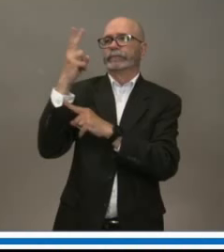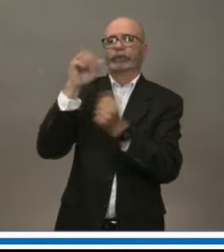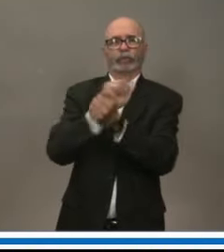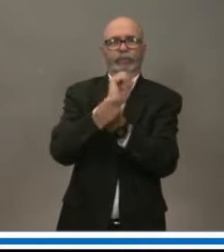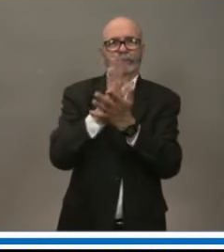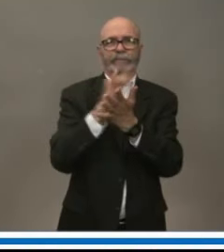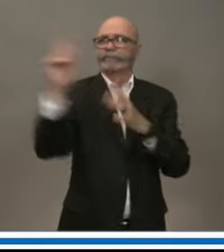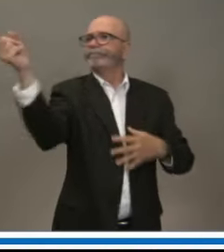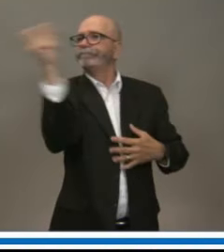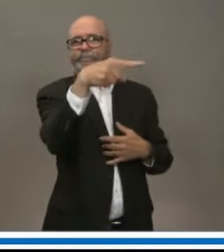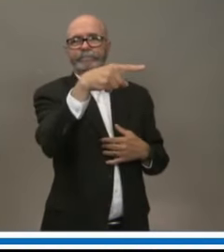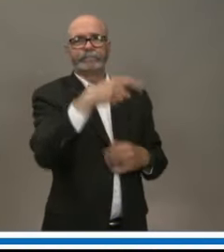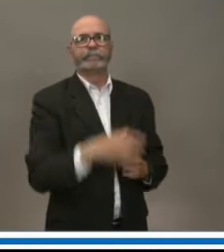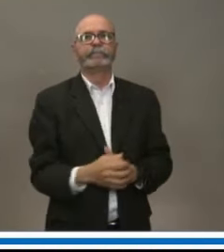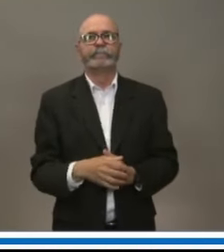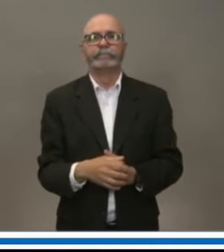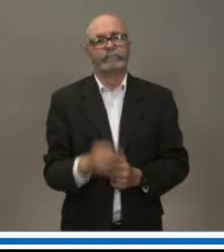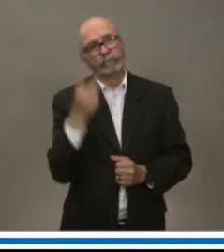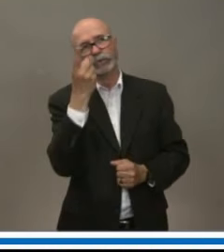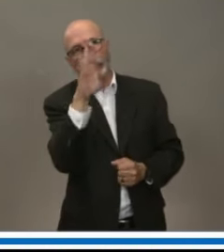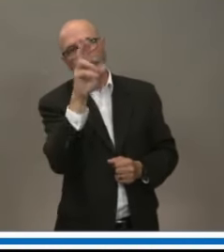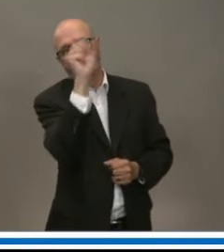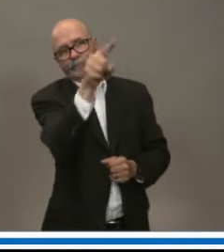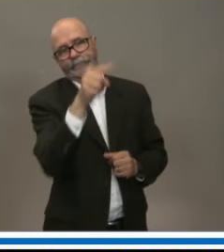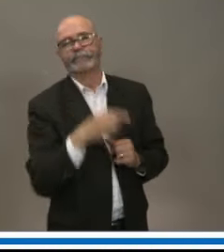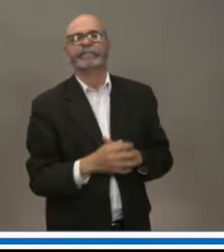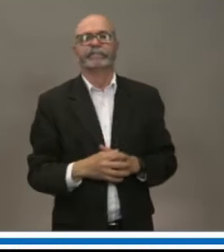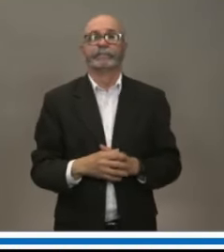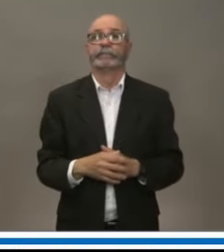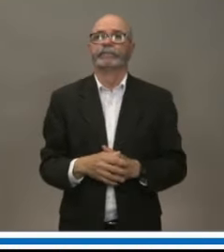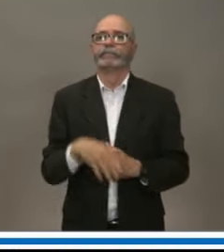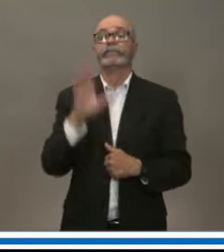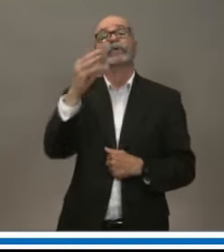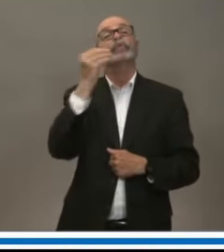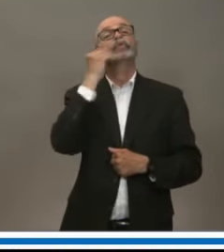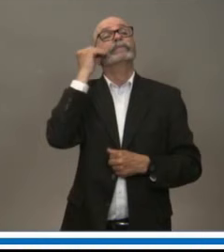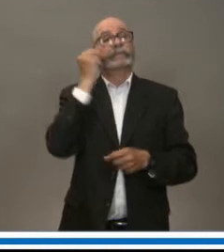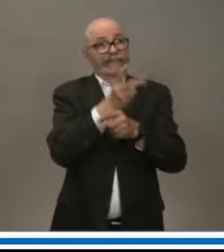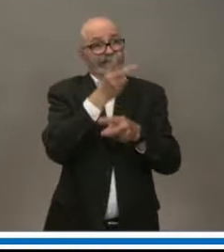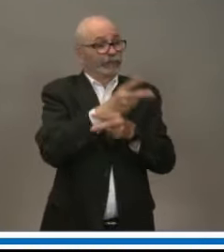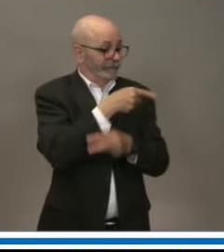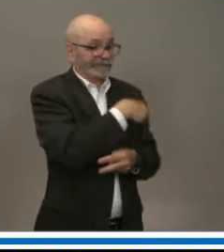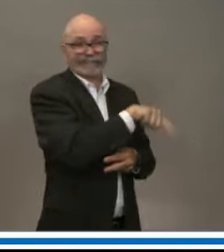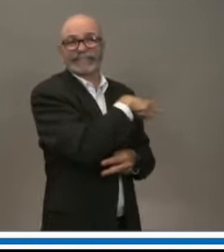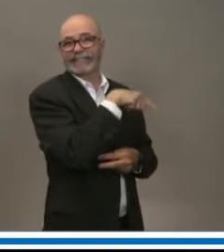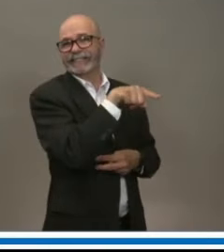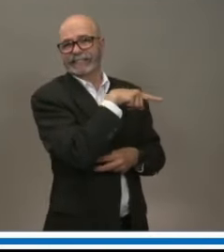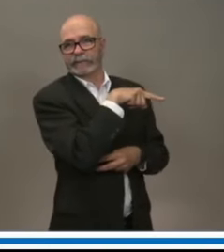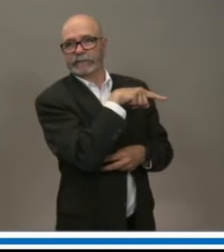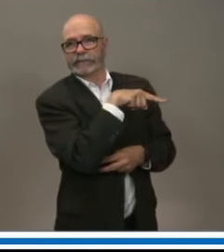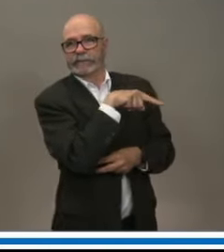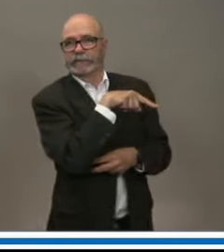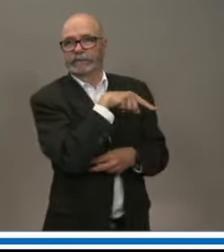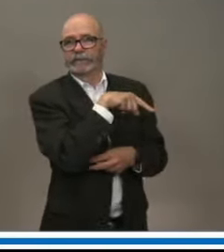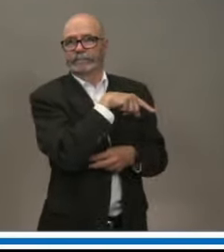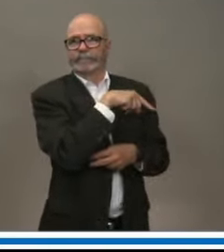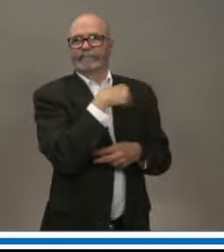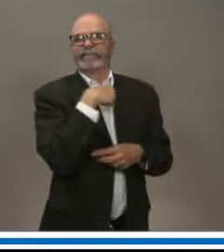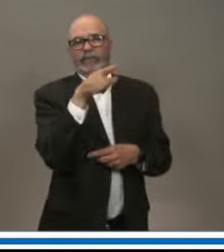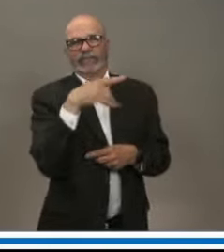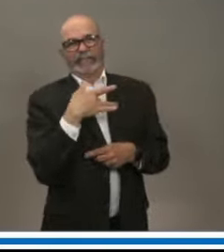Strang. I've been hearing again from home care recipients today that they feel the sector of care is being ignored in terms of